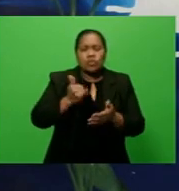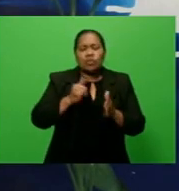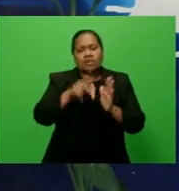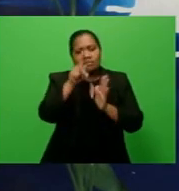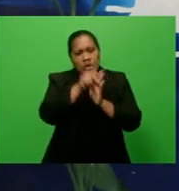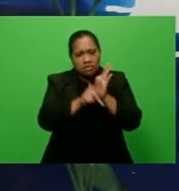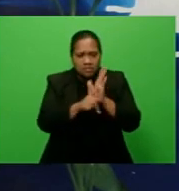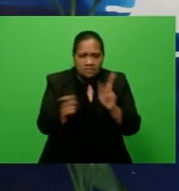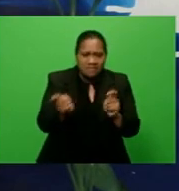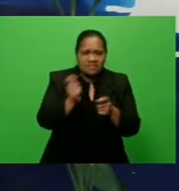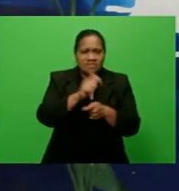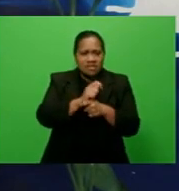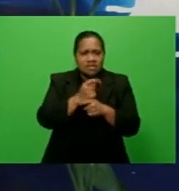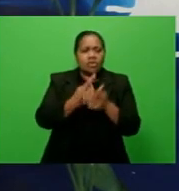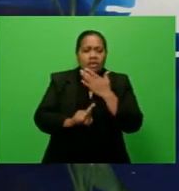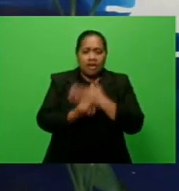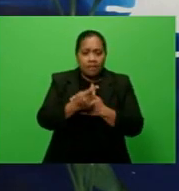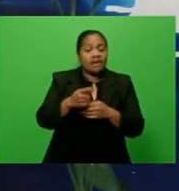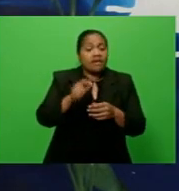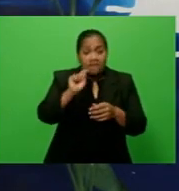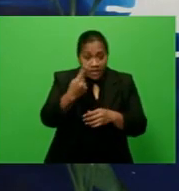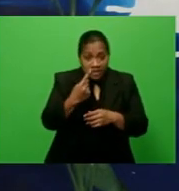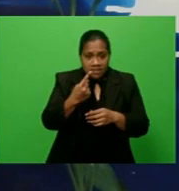the policy is that it must reach the people,